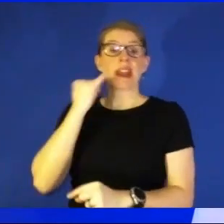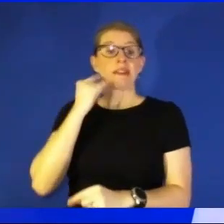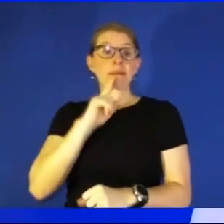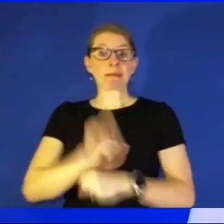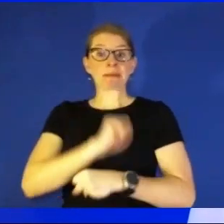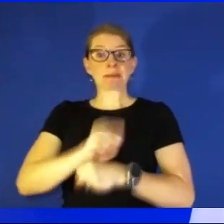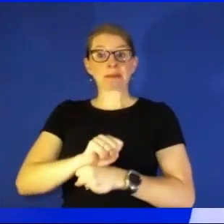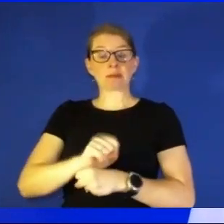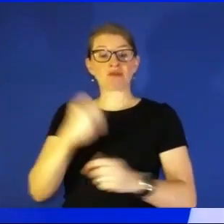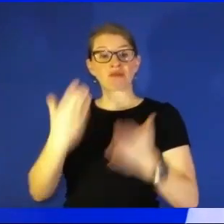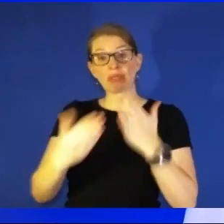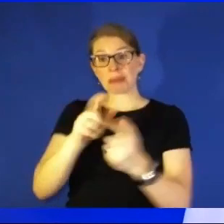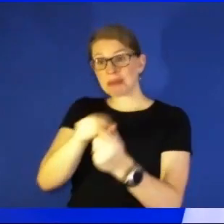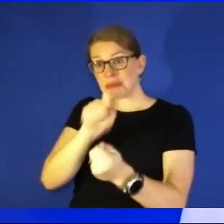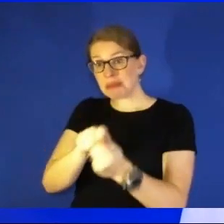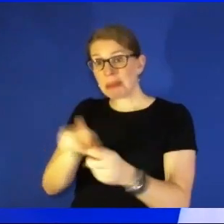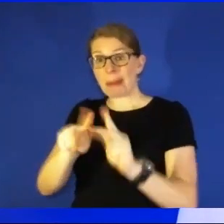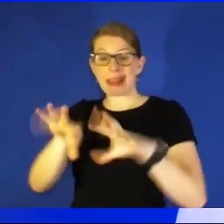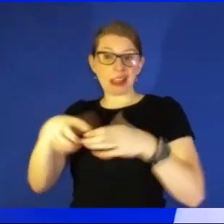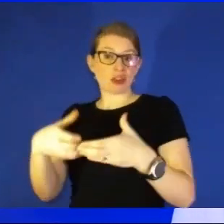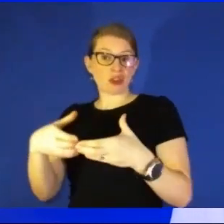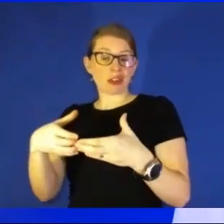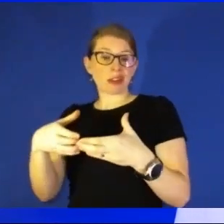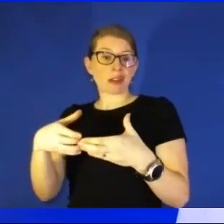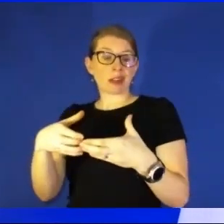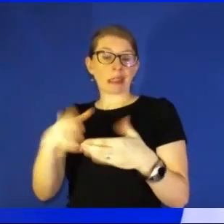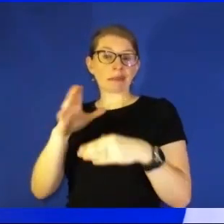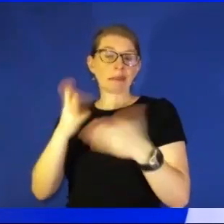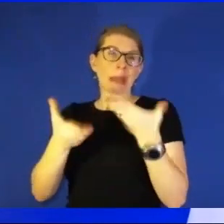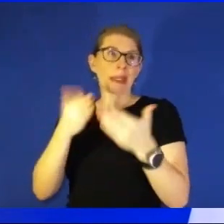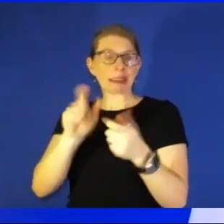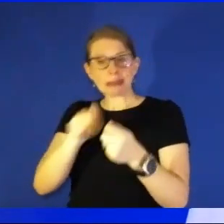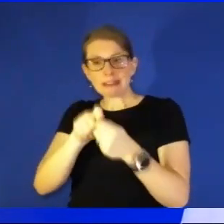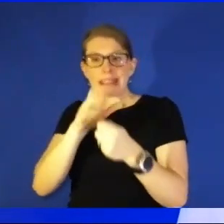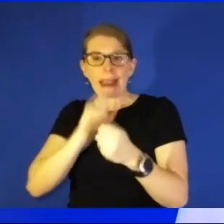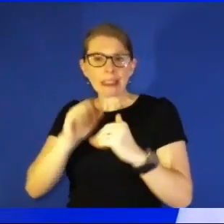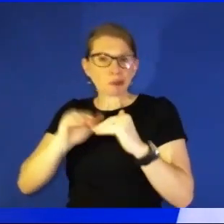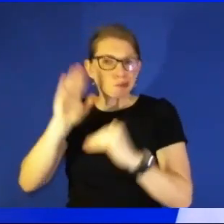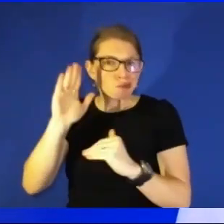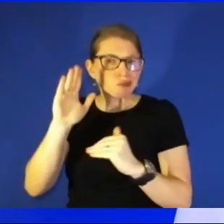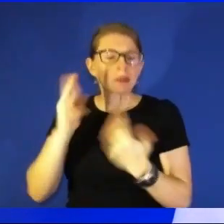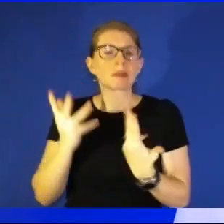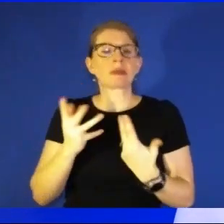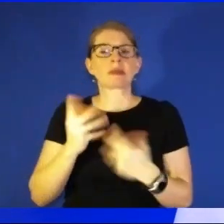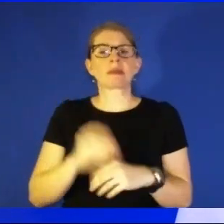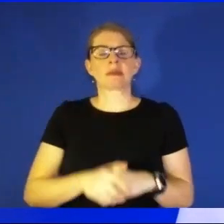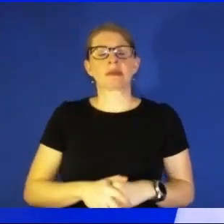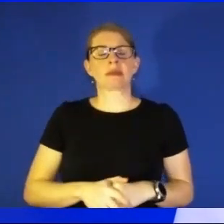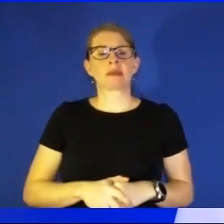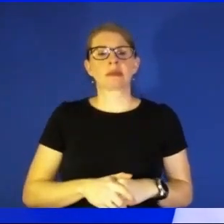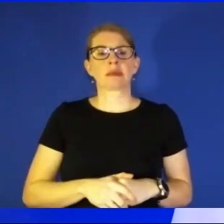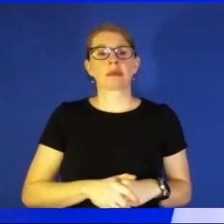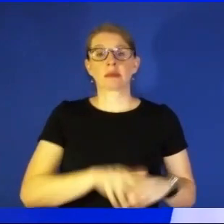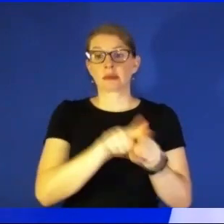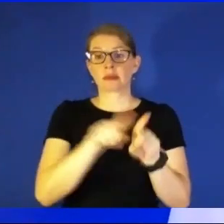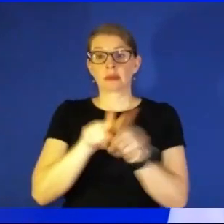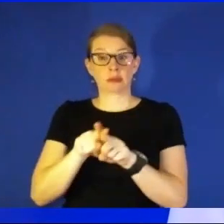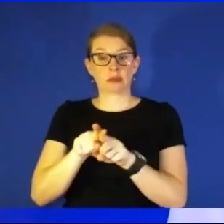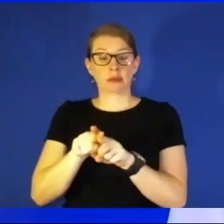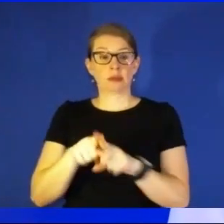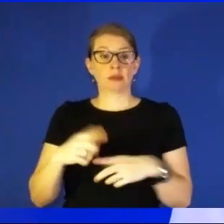certain populations, like those over a certain age, or things like that. And then also, what is